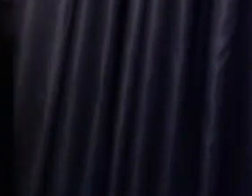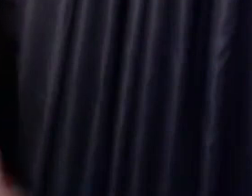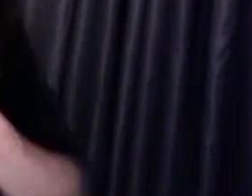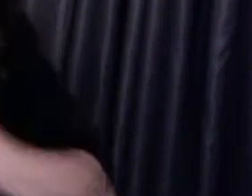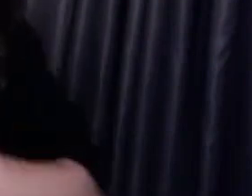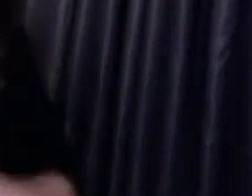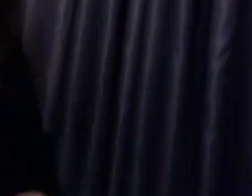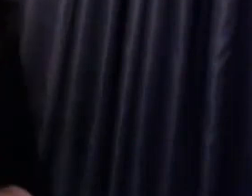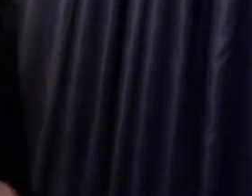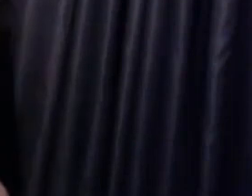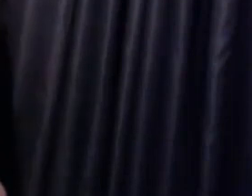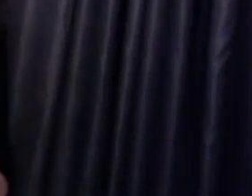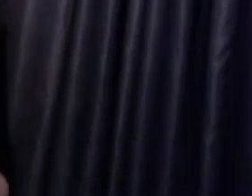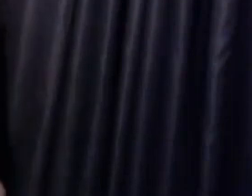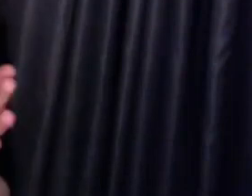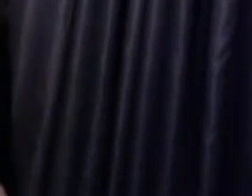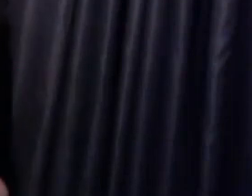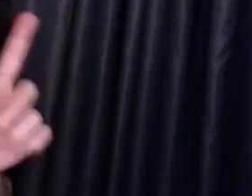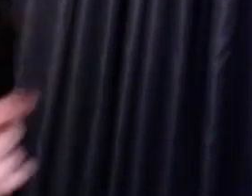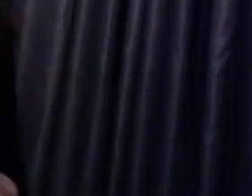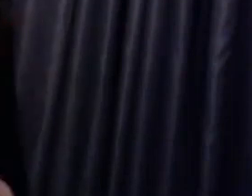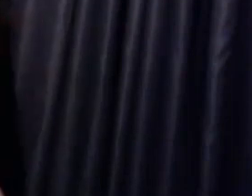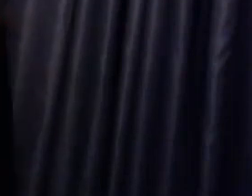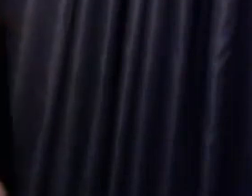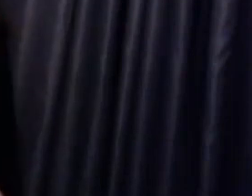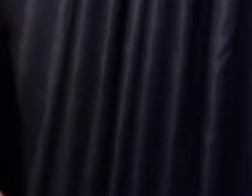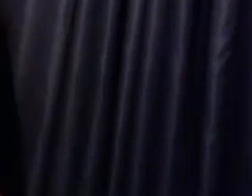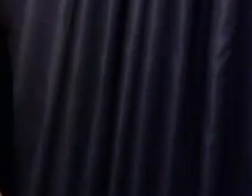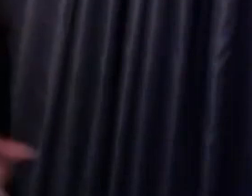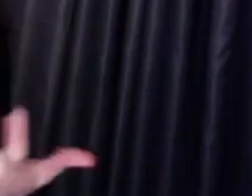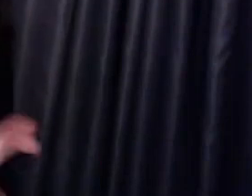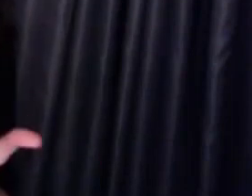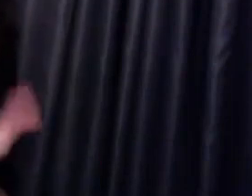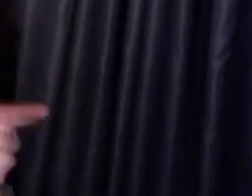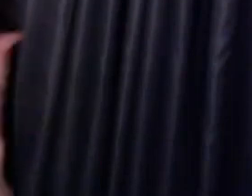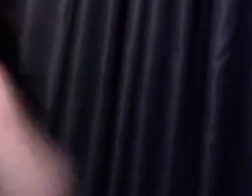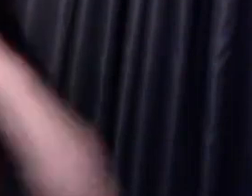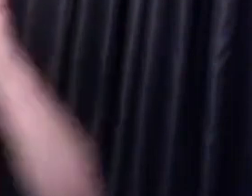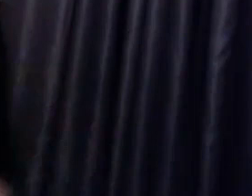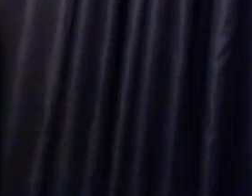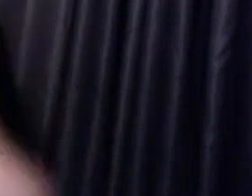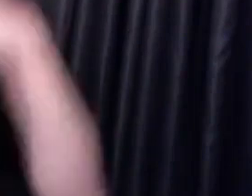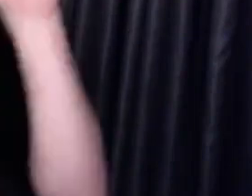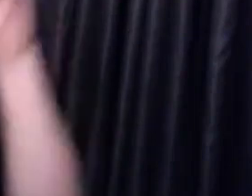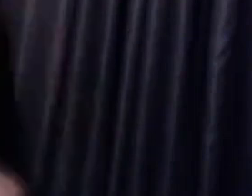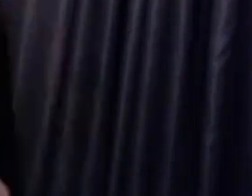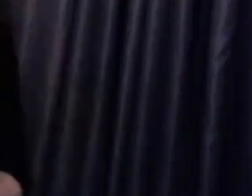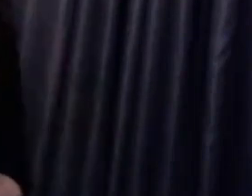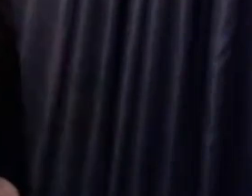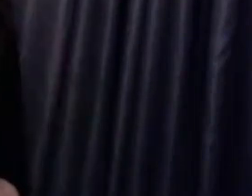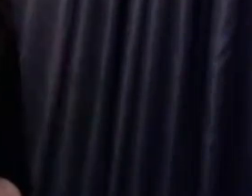And sometimes it takes a couple of bad fits before a good fit is found. So I would say,